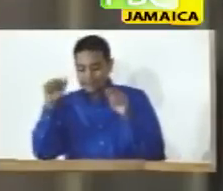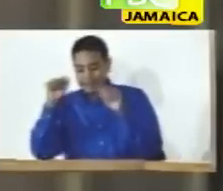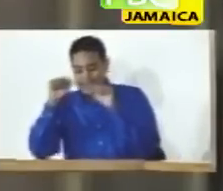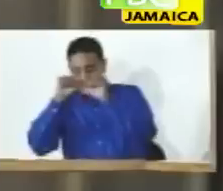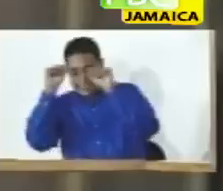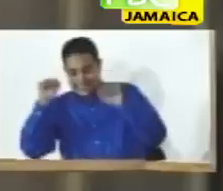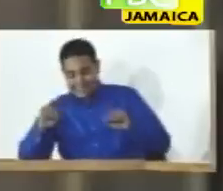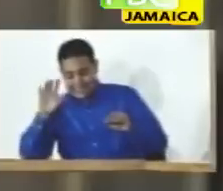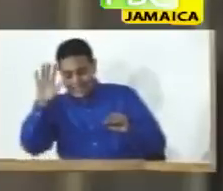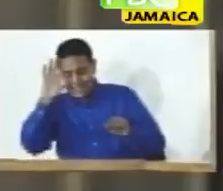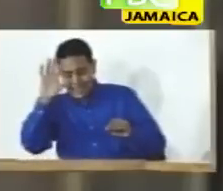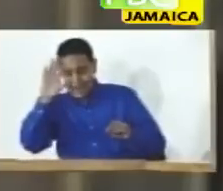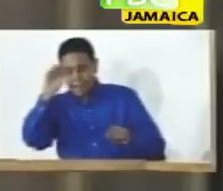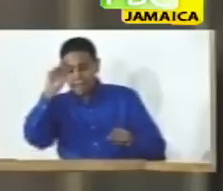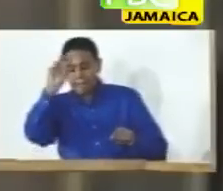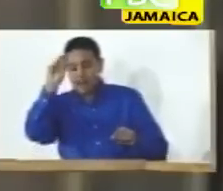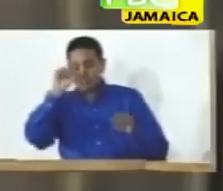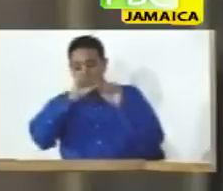the international registration.